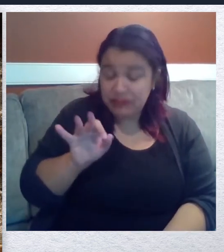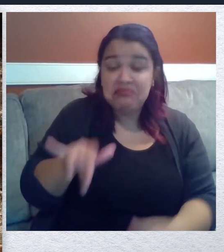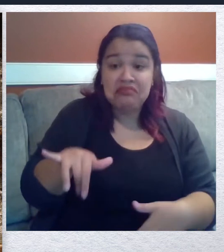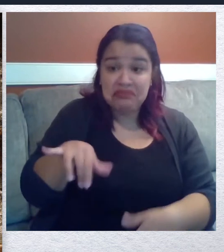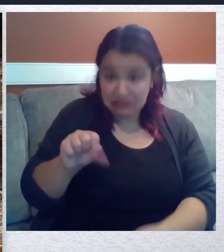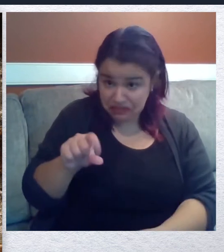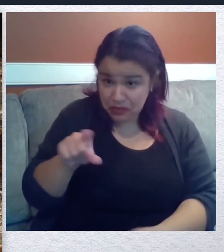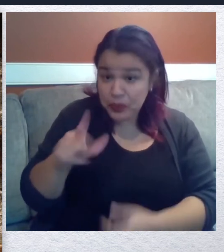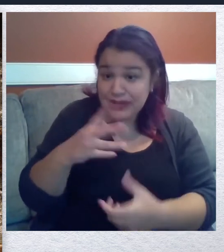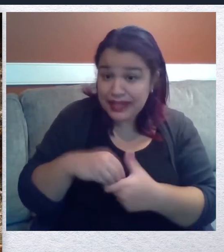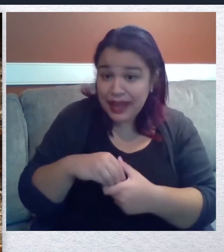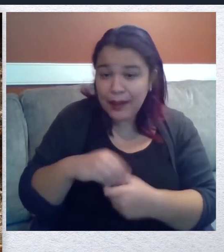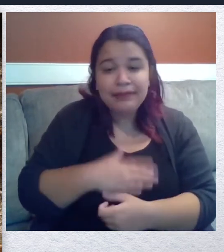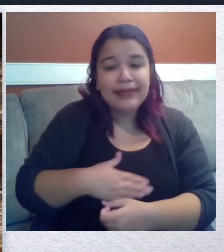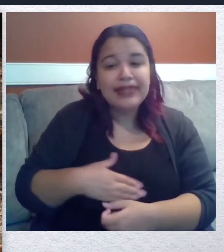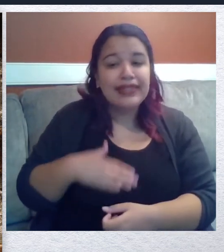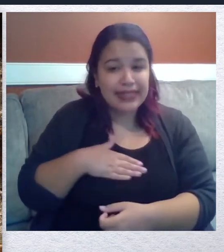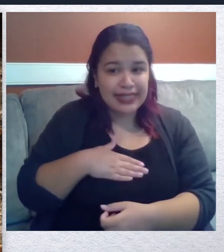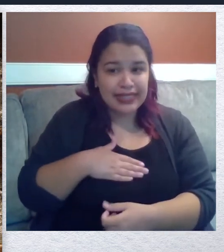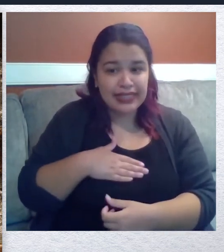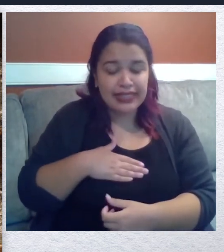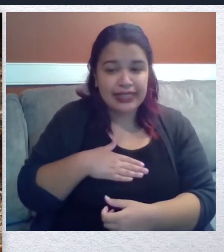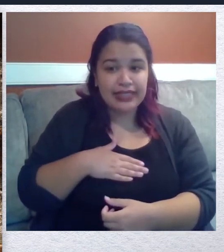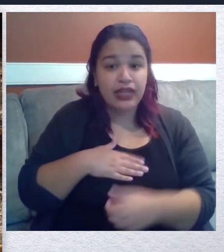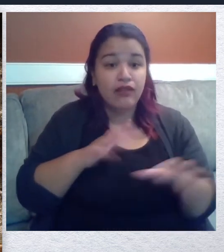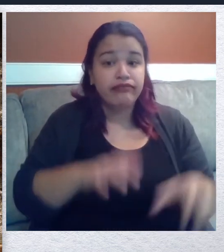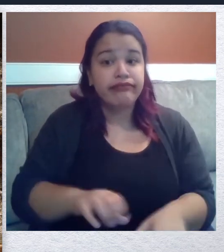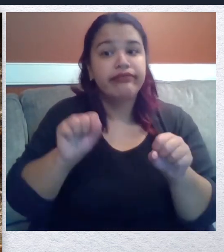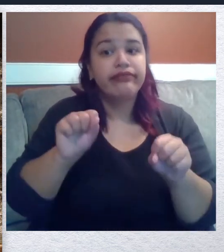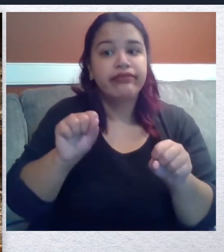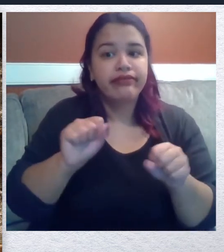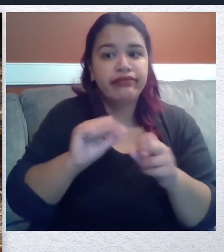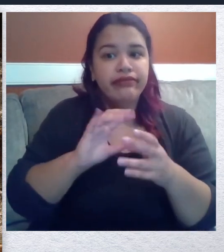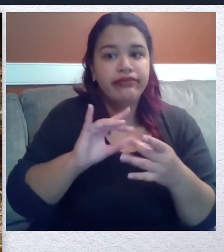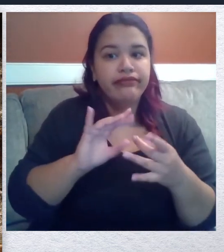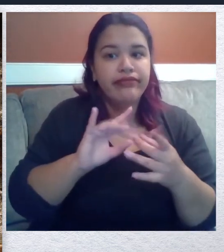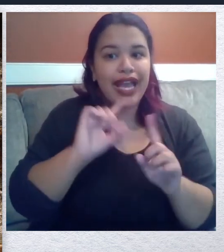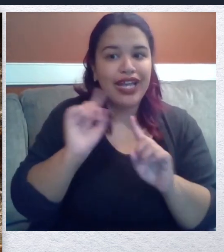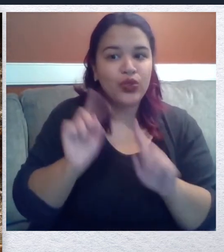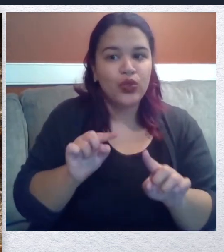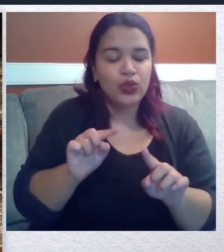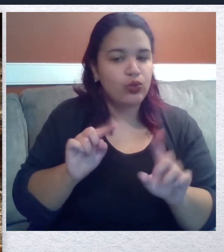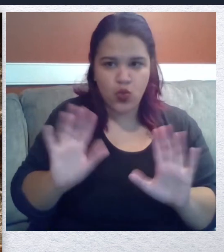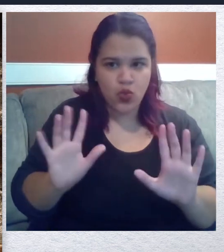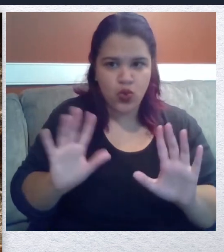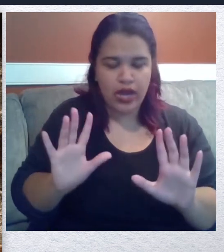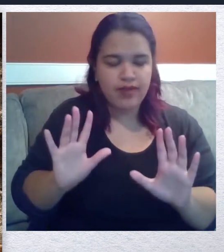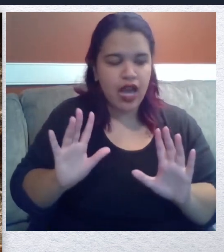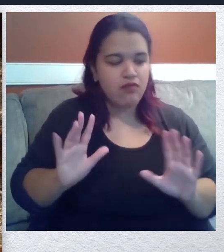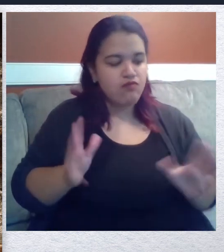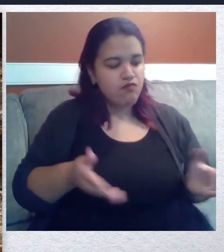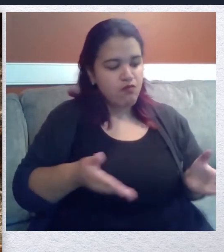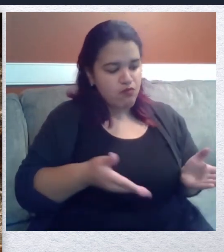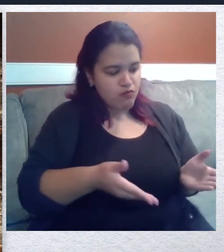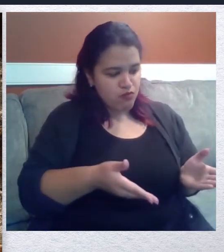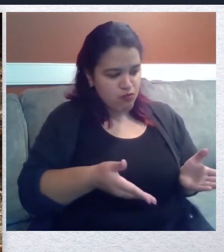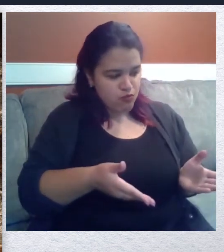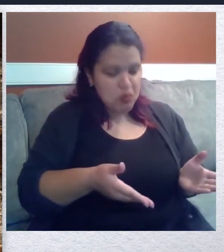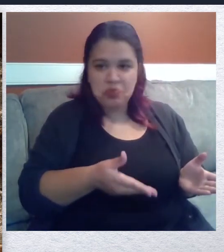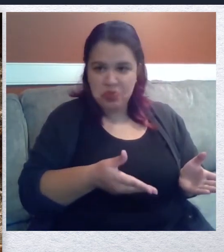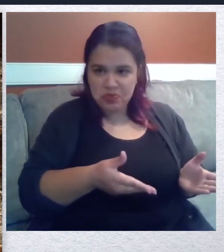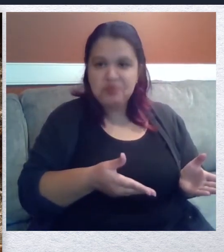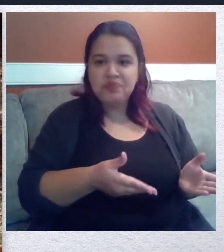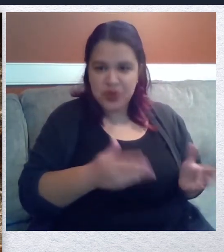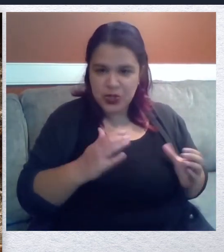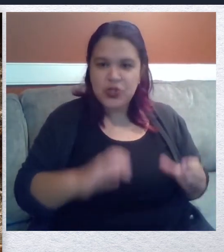for themselves. Try not to answer for the participant. You should also dress professionally, as